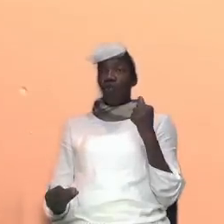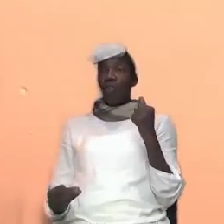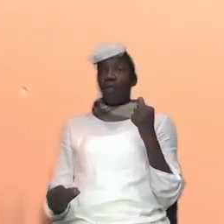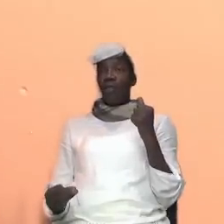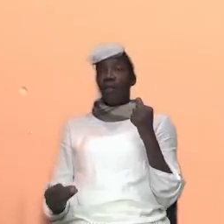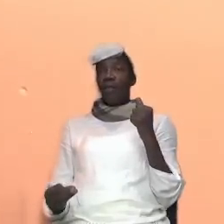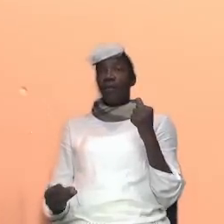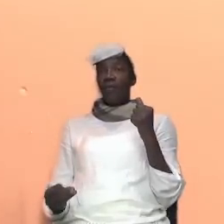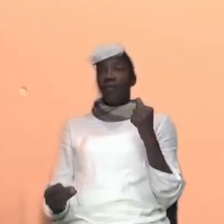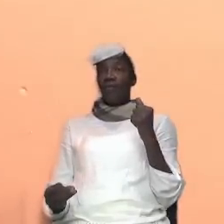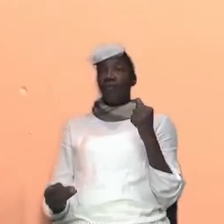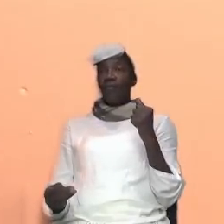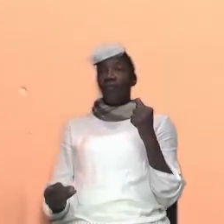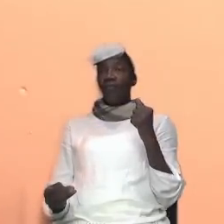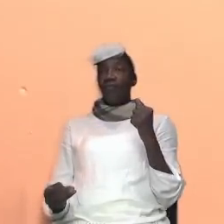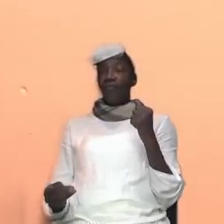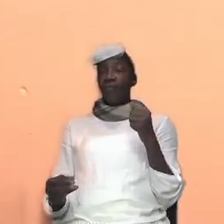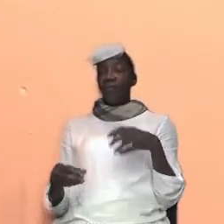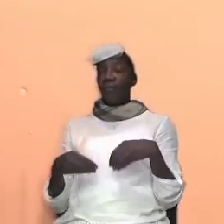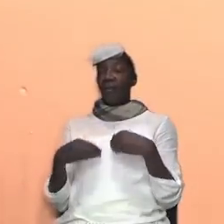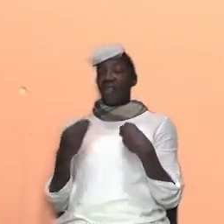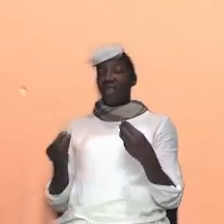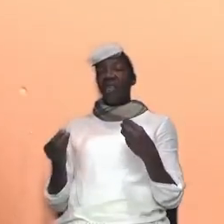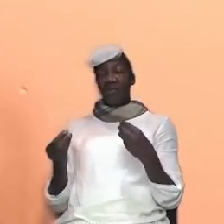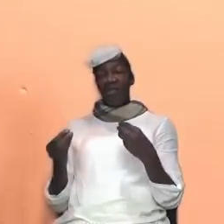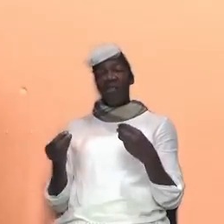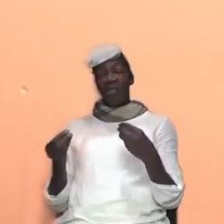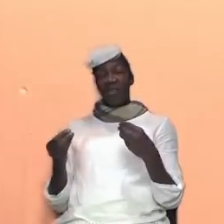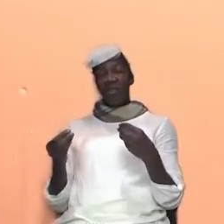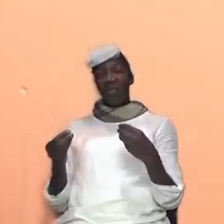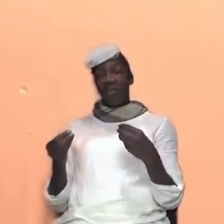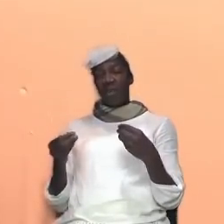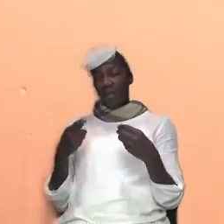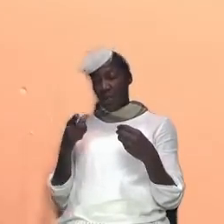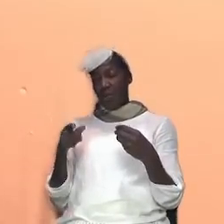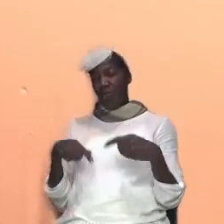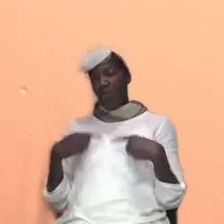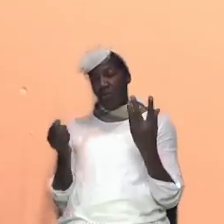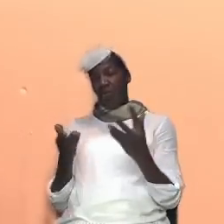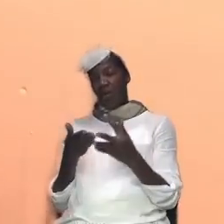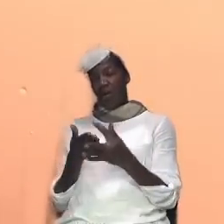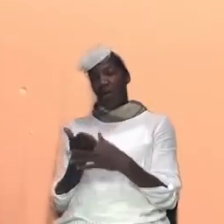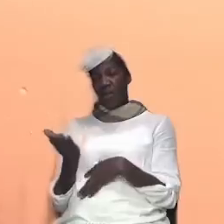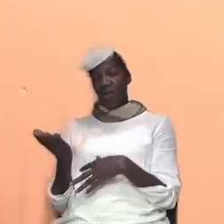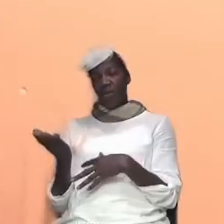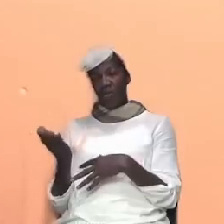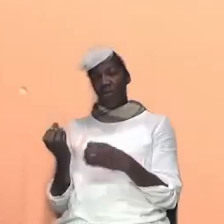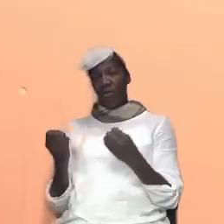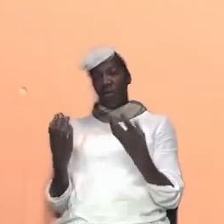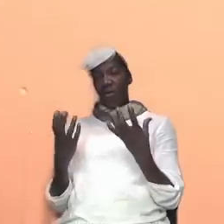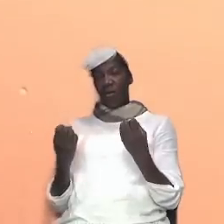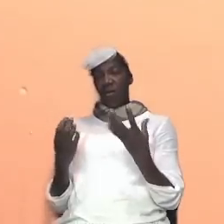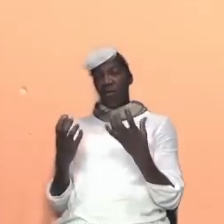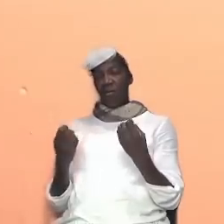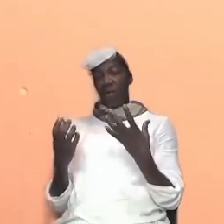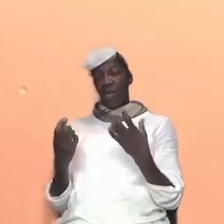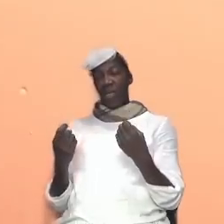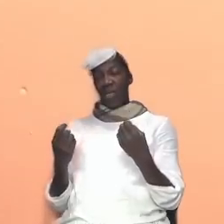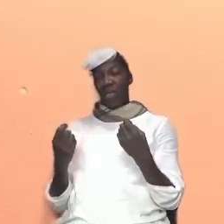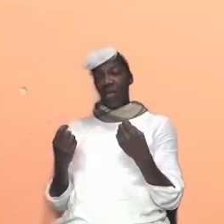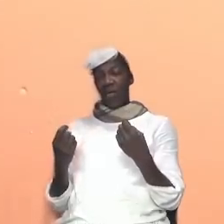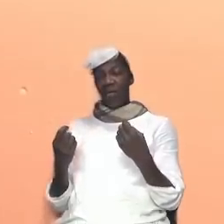that concept, it gives us the sense that we are just going through. And for many, it is a kind of